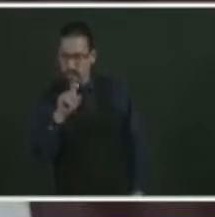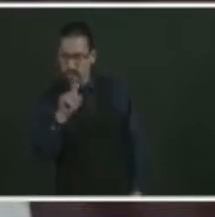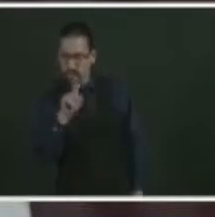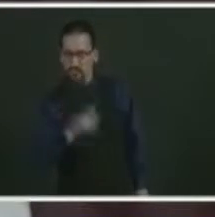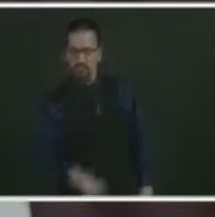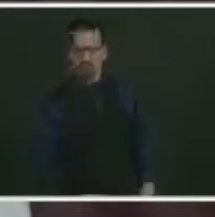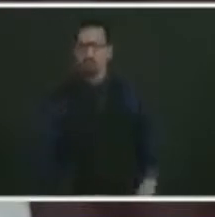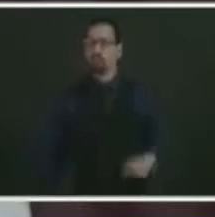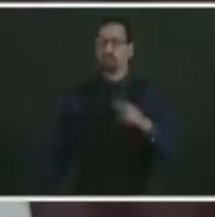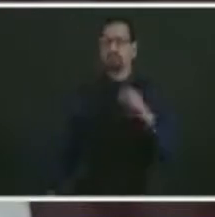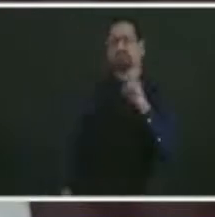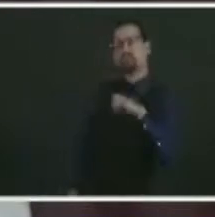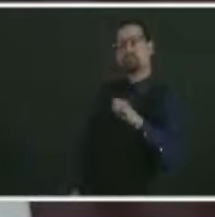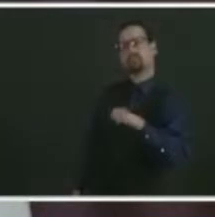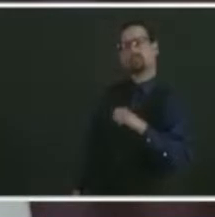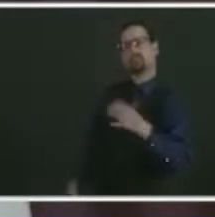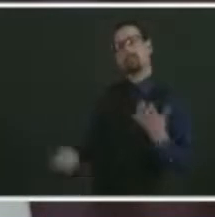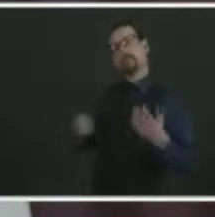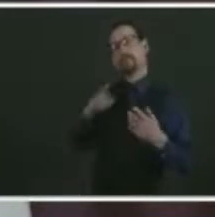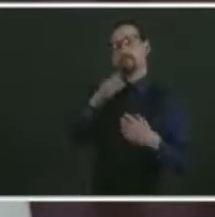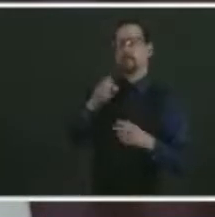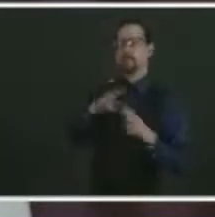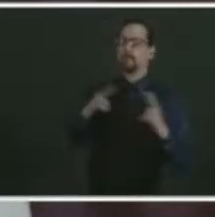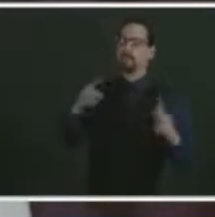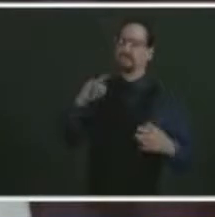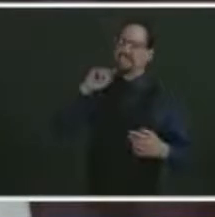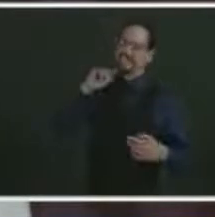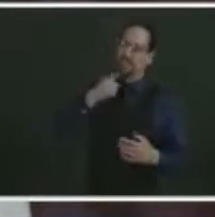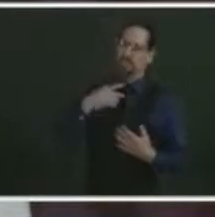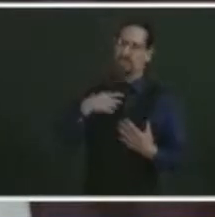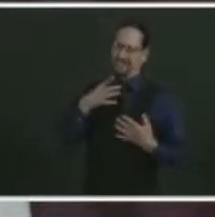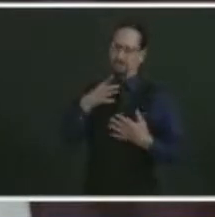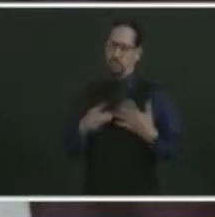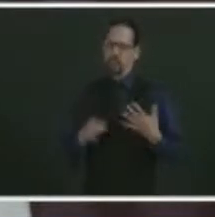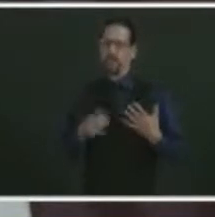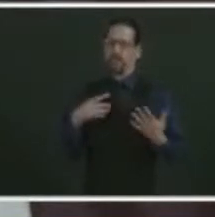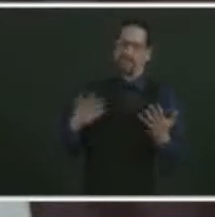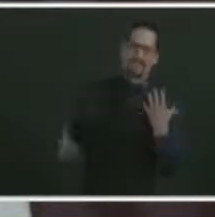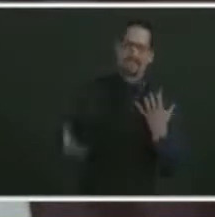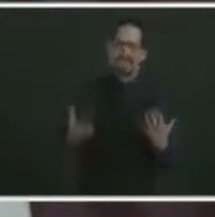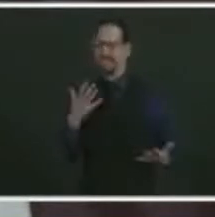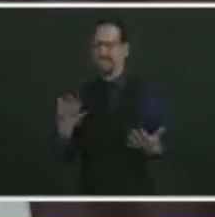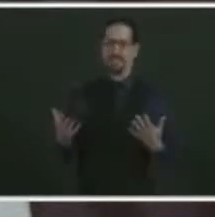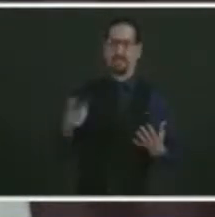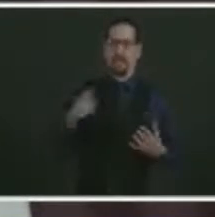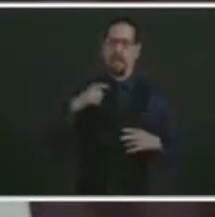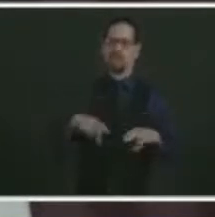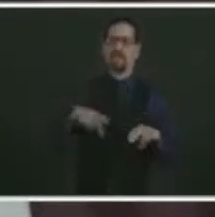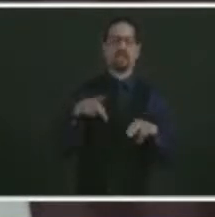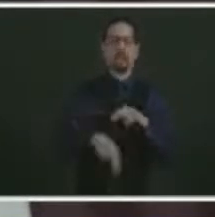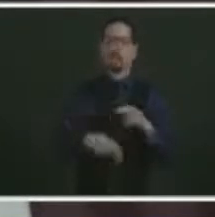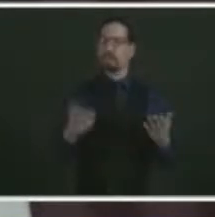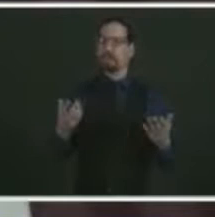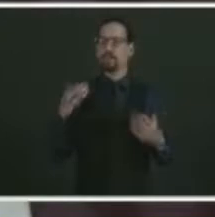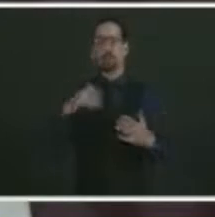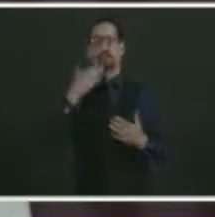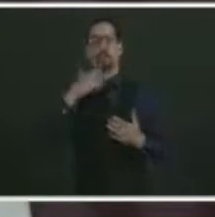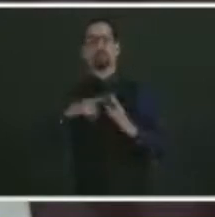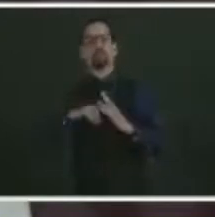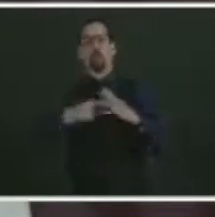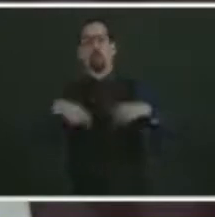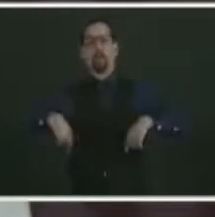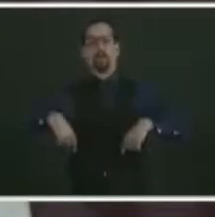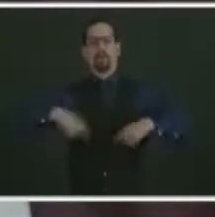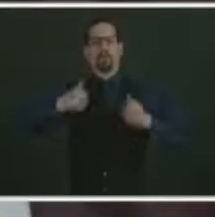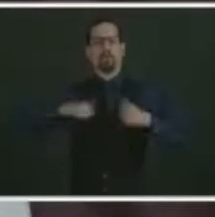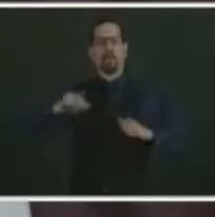terrible choices and need to find savings anywhere we can, this is a good start while we wait for news